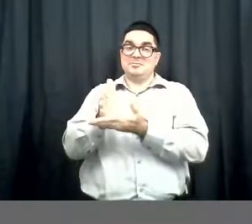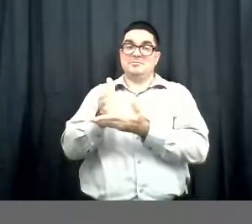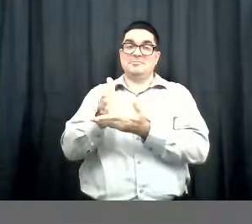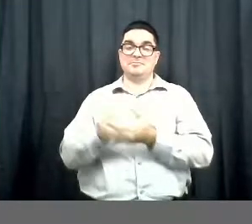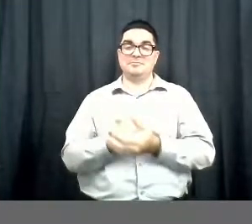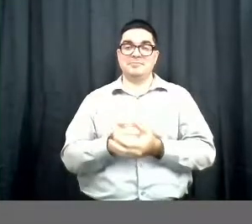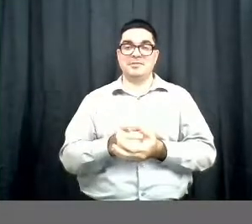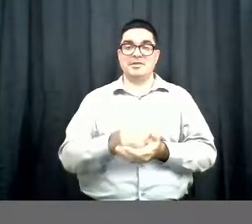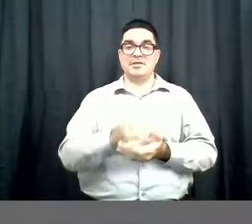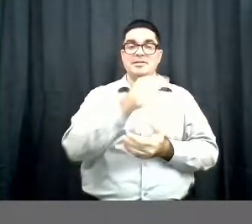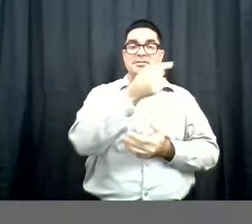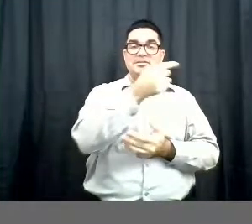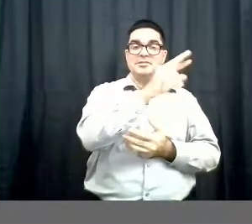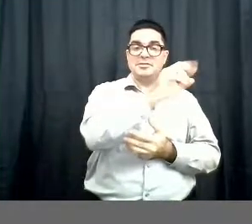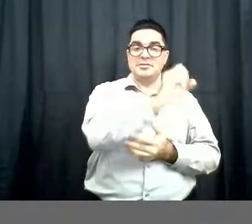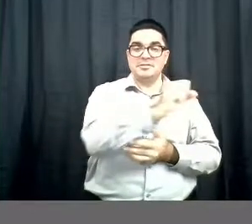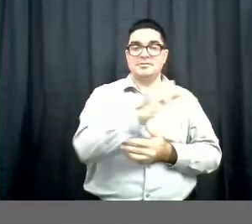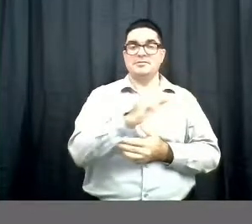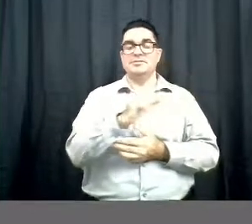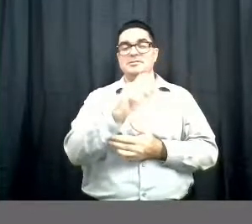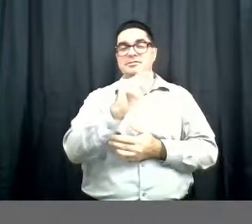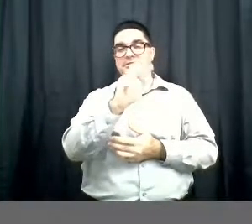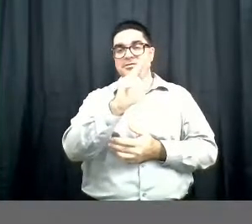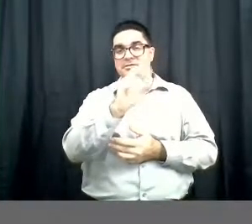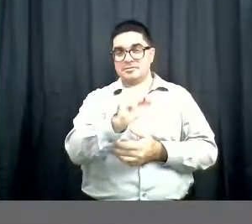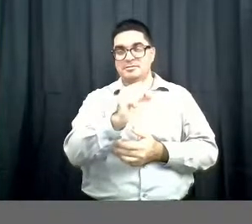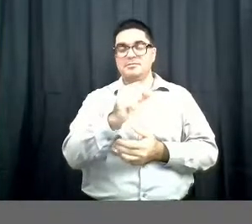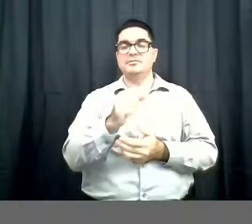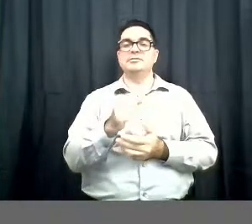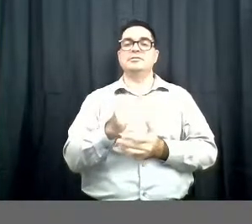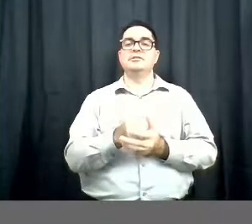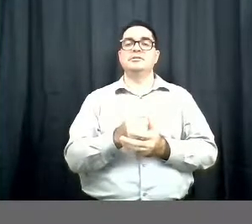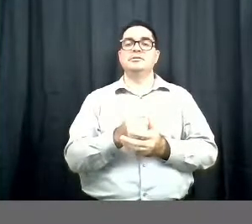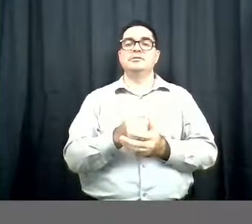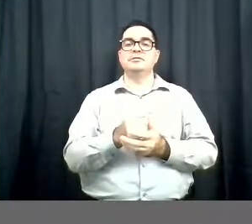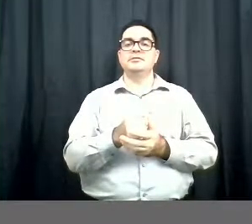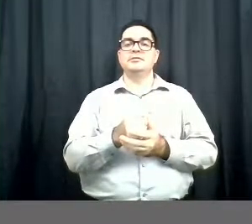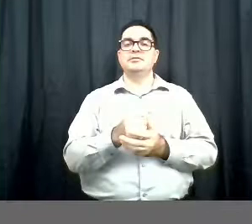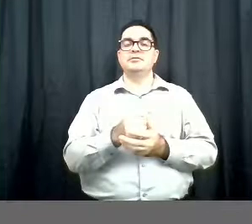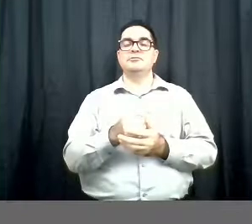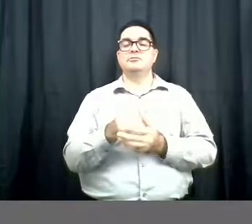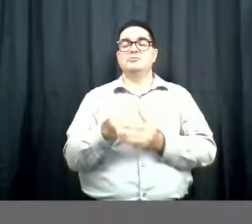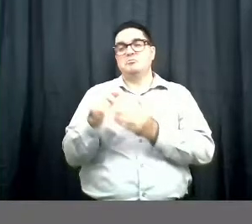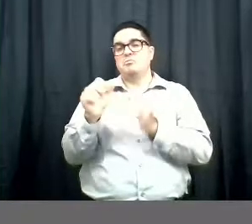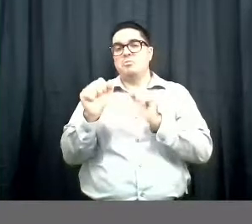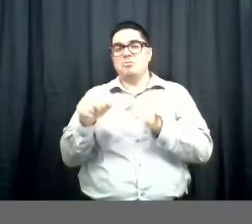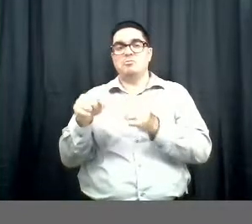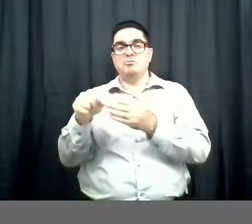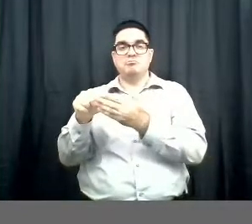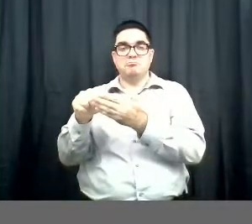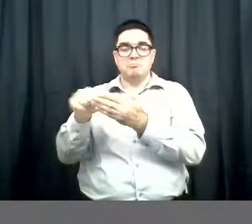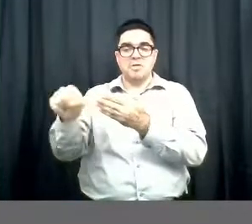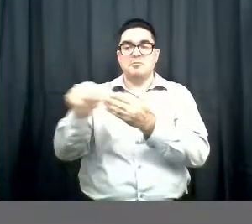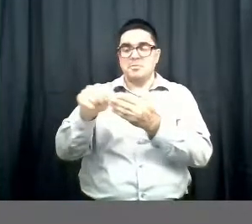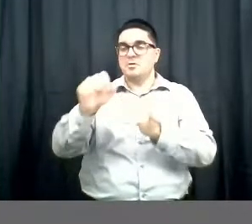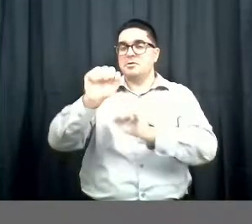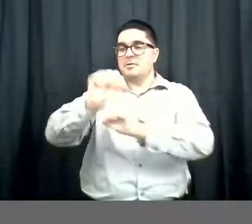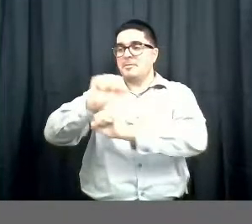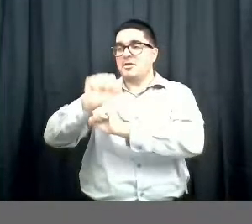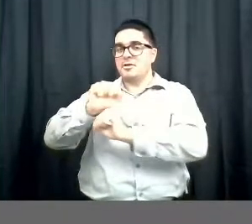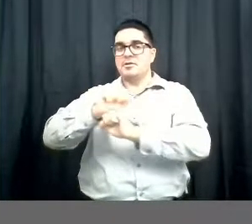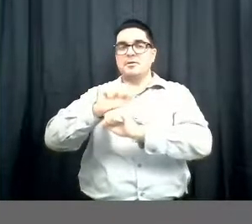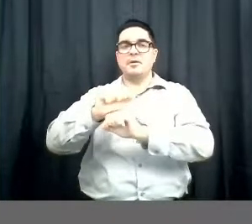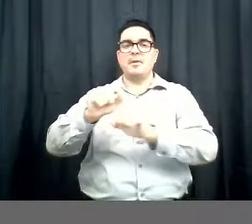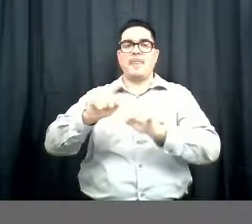more funded. The level of funding was slightly higher, but not enough to fund pensions in the medium